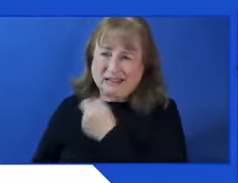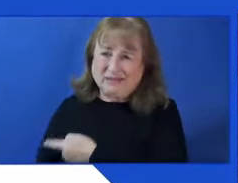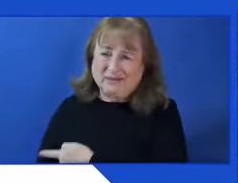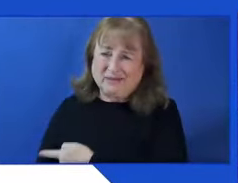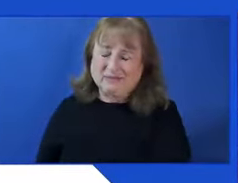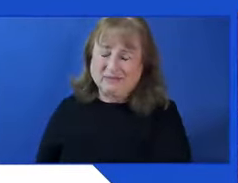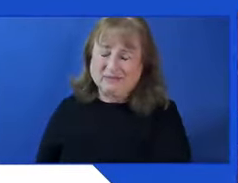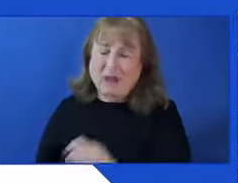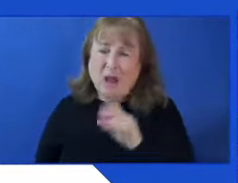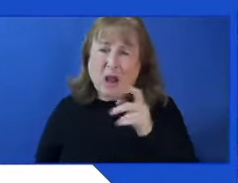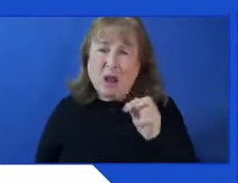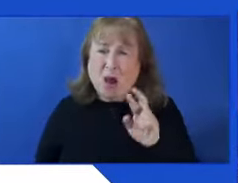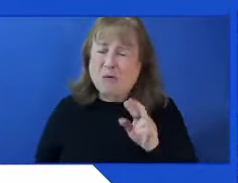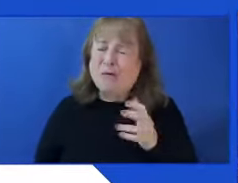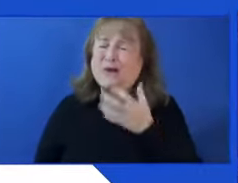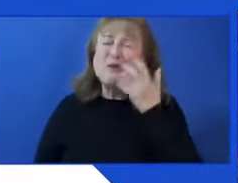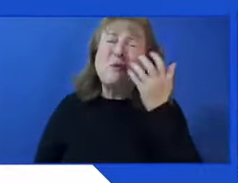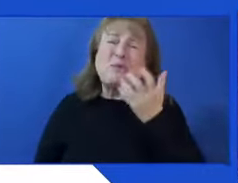Omer is a warm,